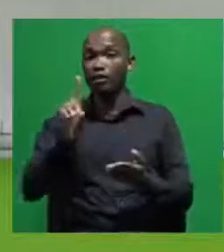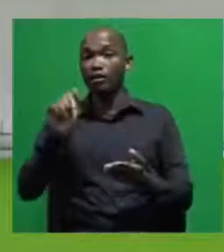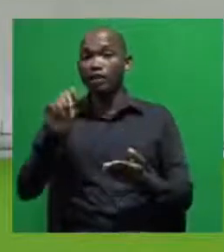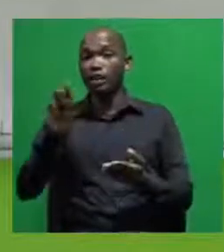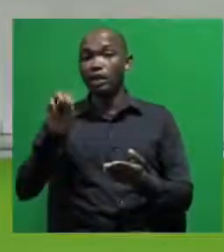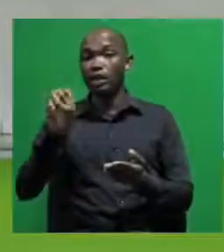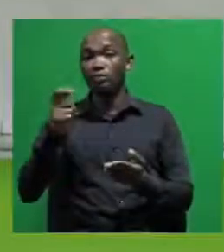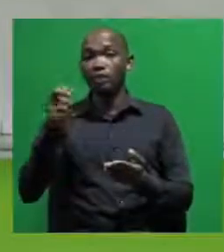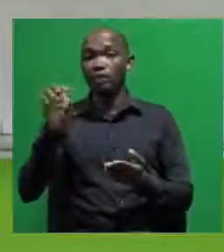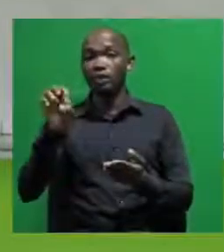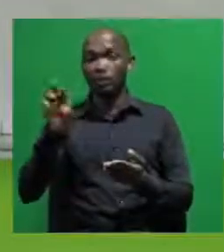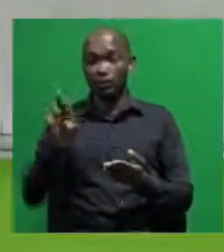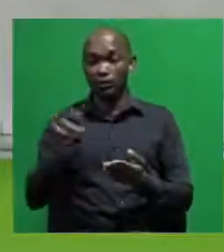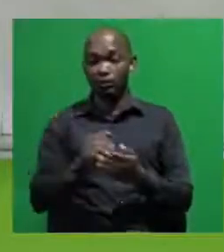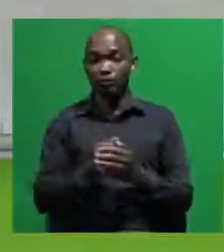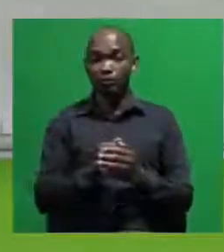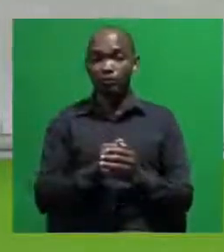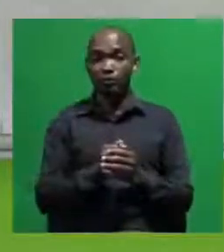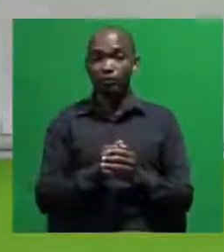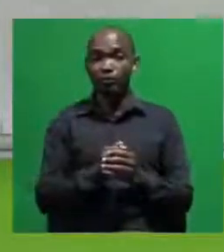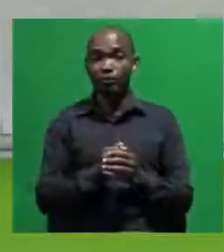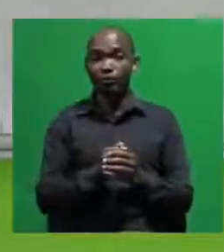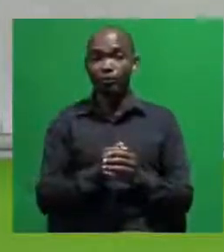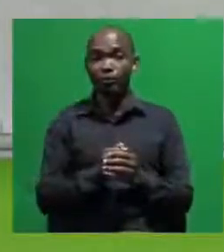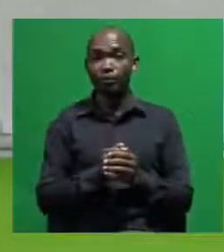vernier caliper, okay?